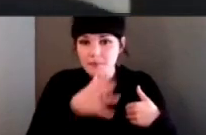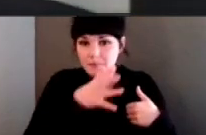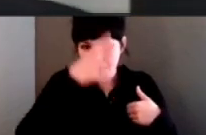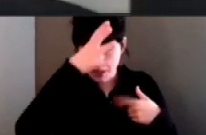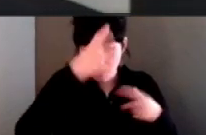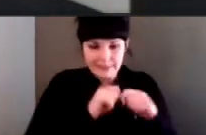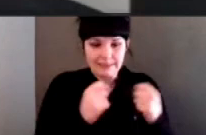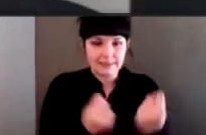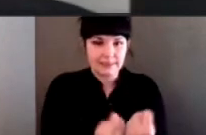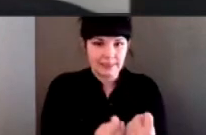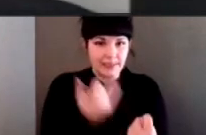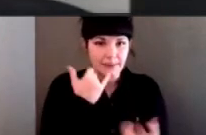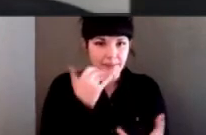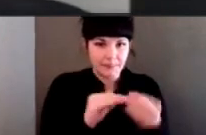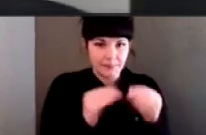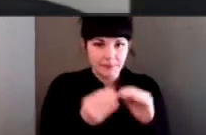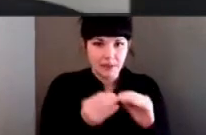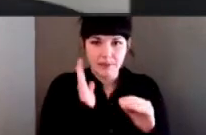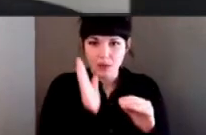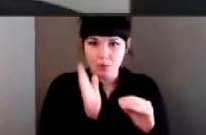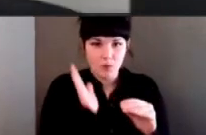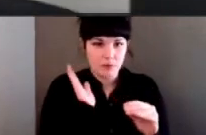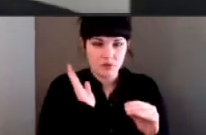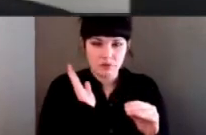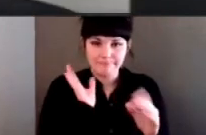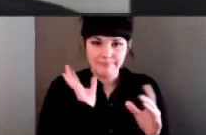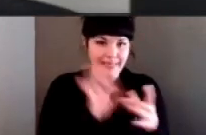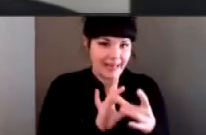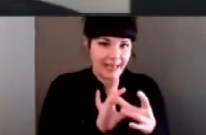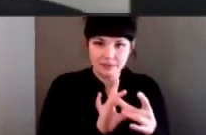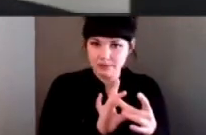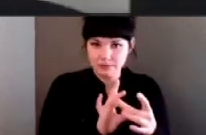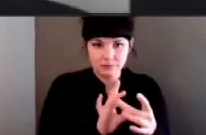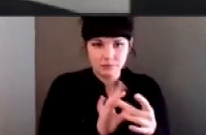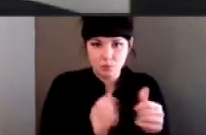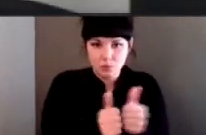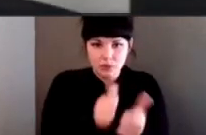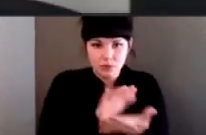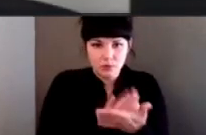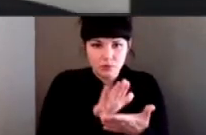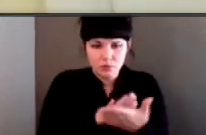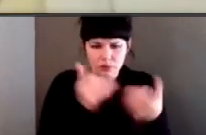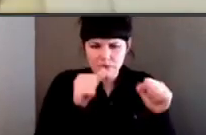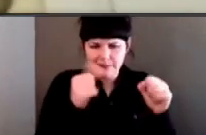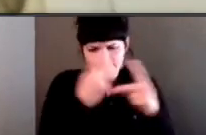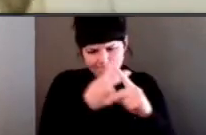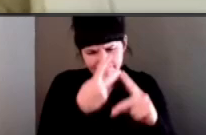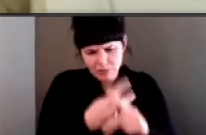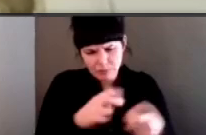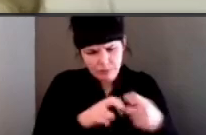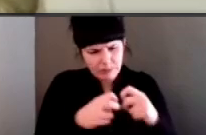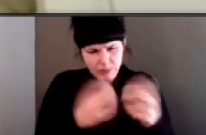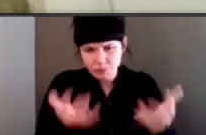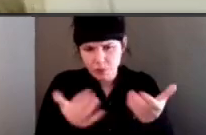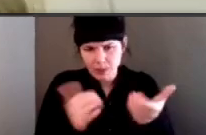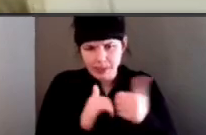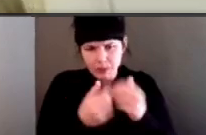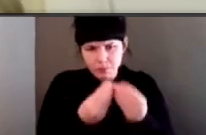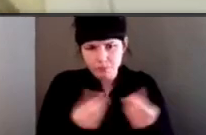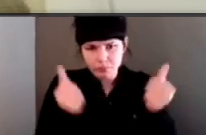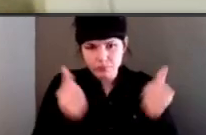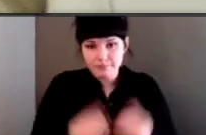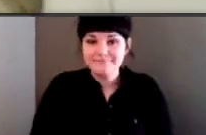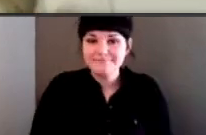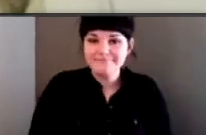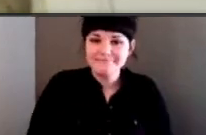And they just connect directly back to the school to try to problem solve what's the issue. Great. Well, thank you both. That's all the questions that